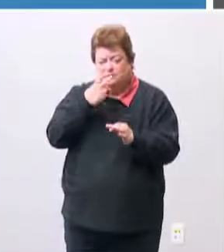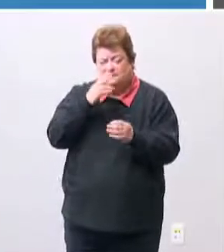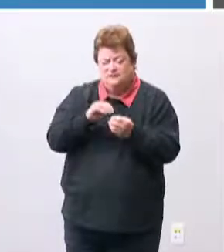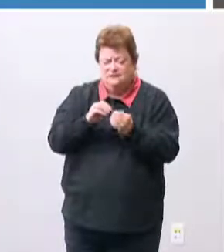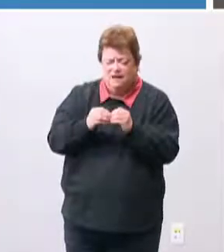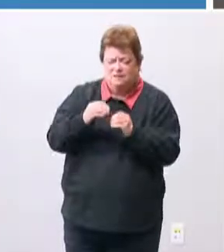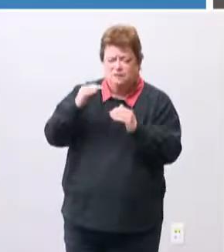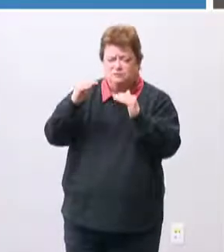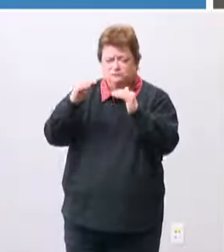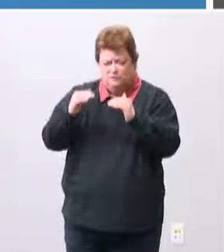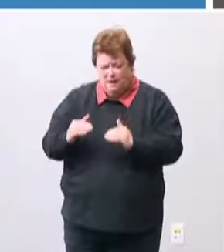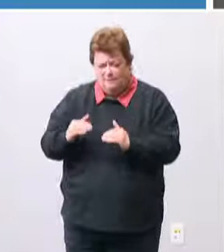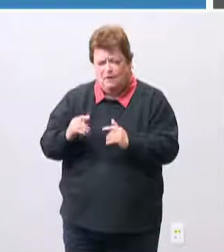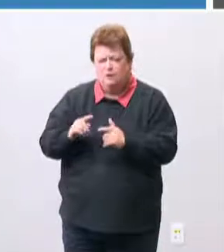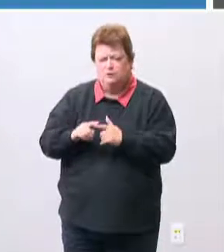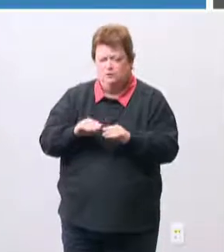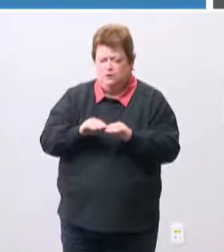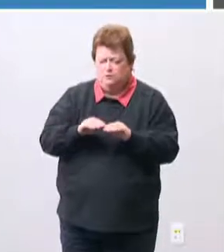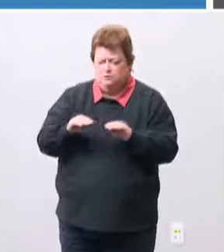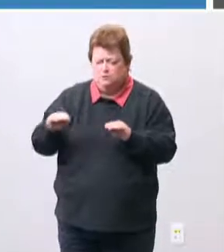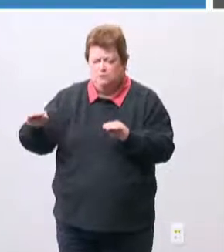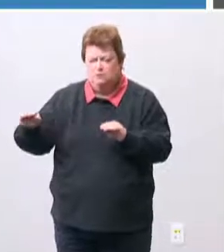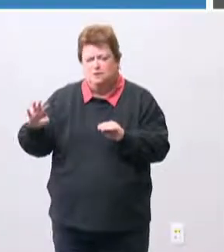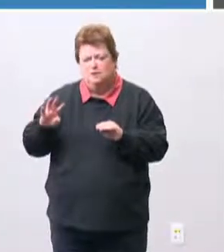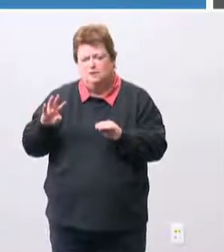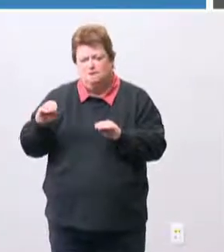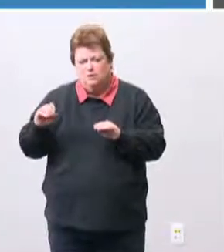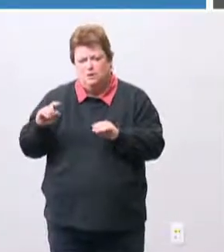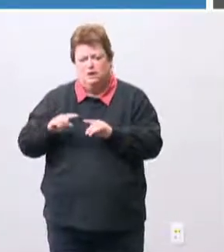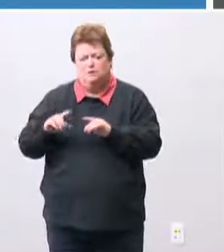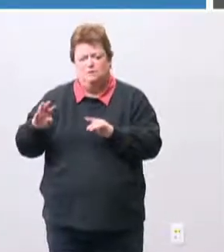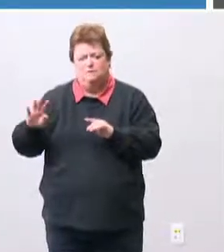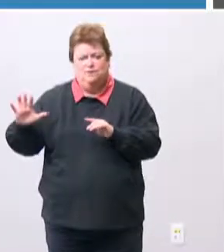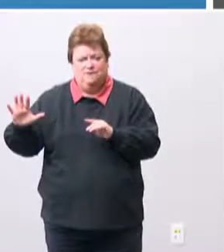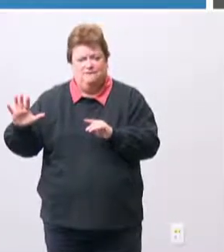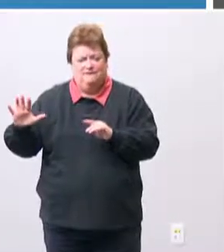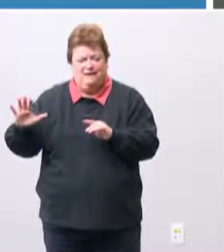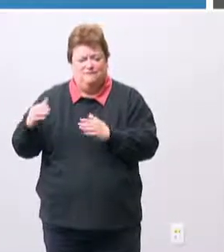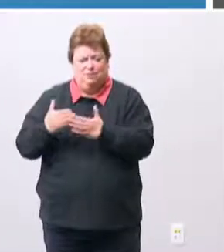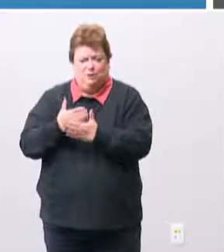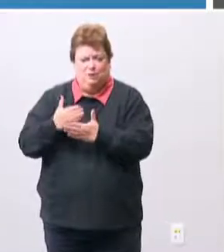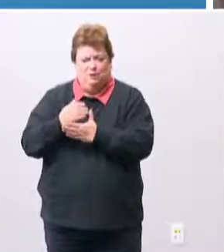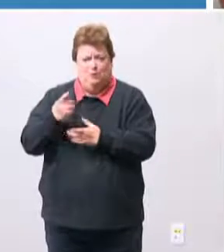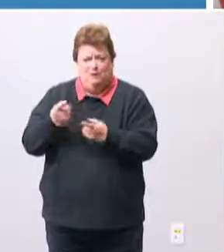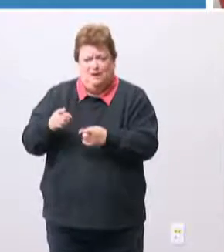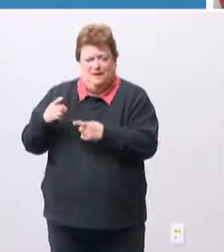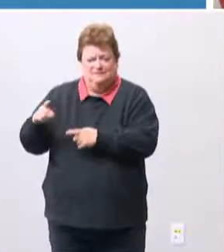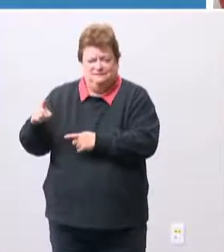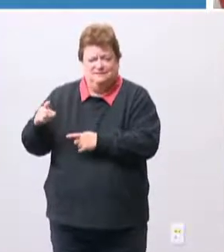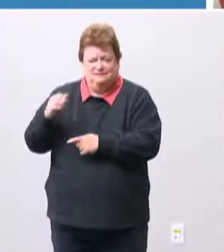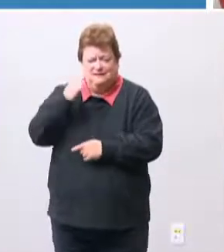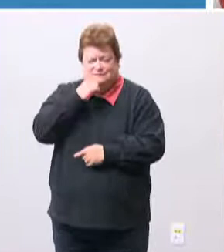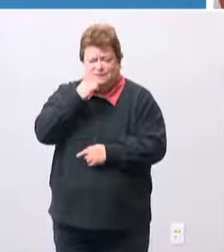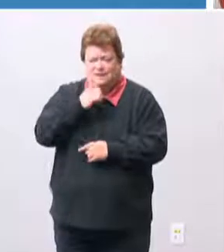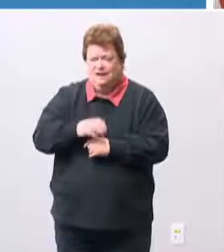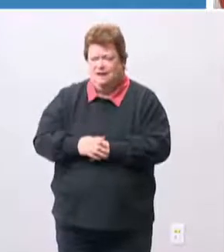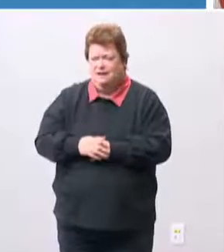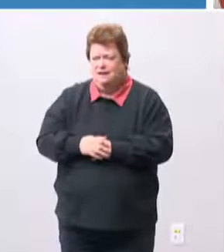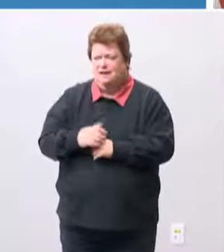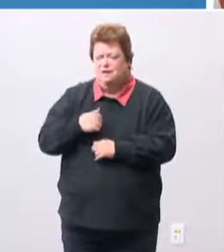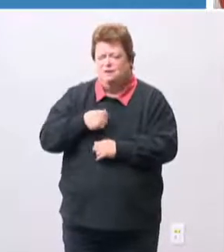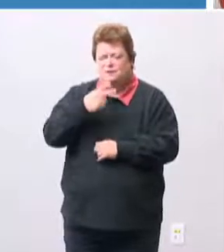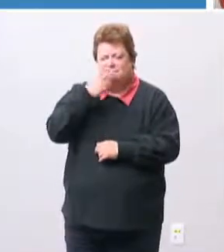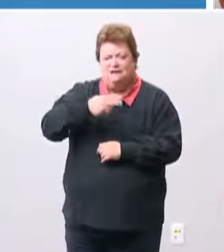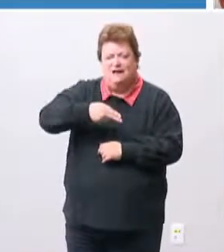drop to a sustained average in the range of 40 to 45 new cases a day. We have also continued to see a